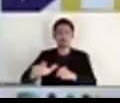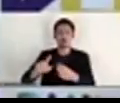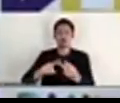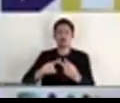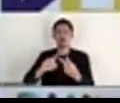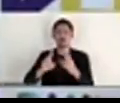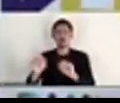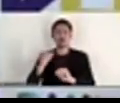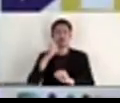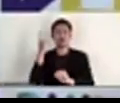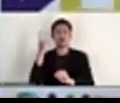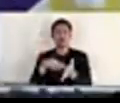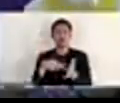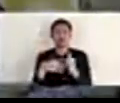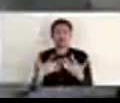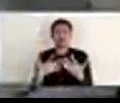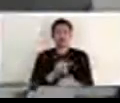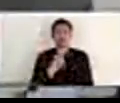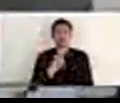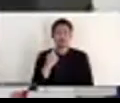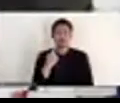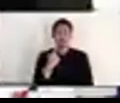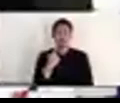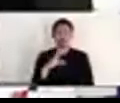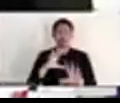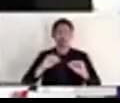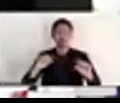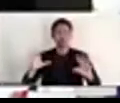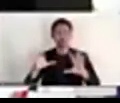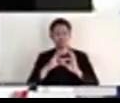with a work